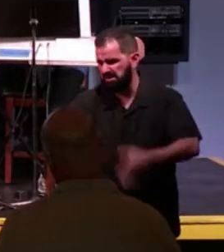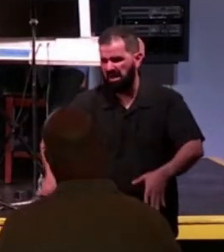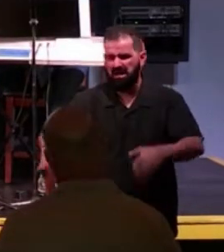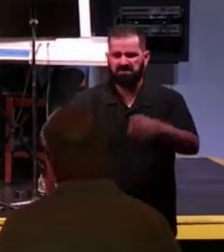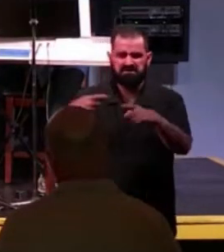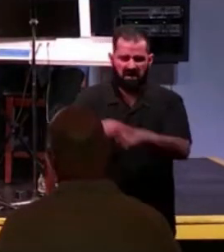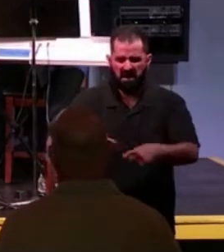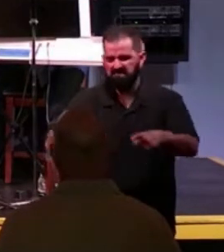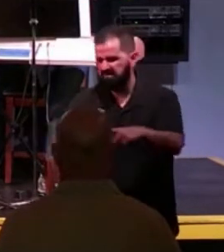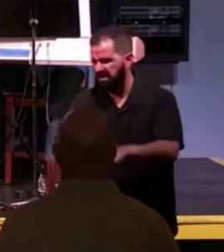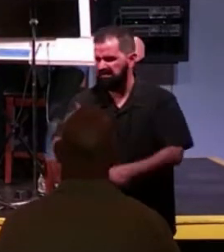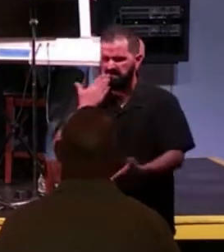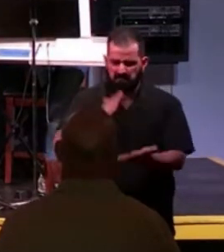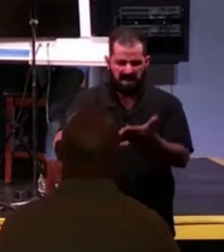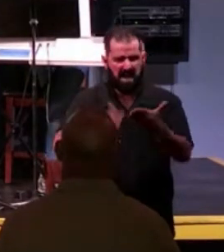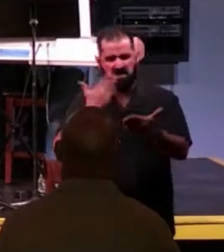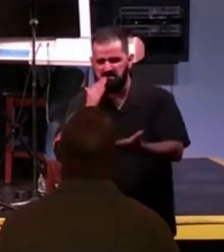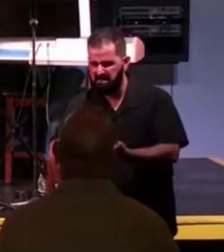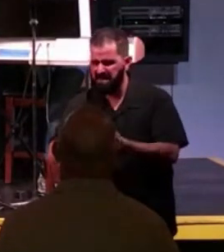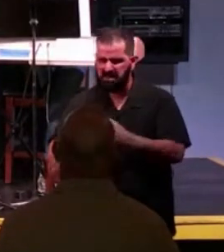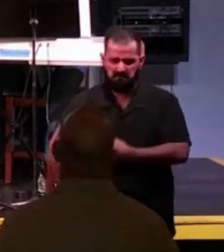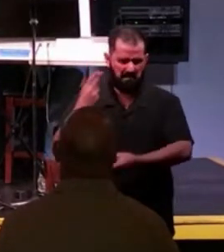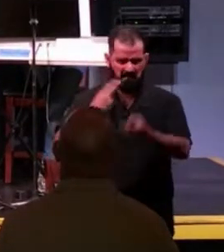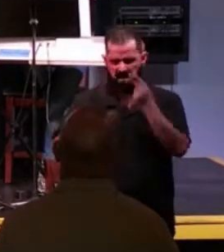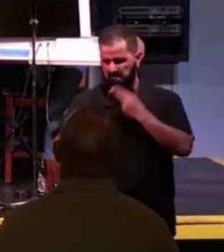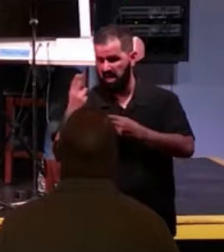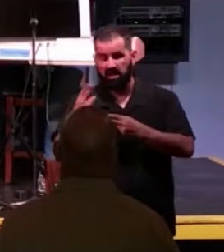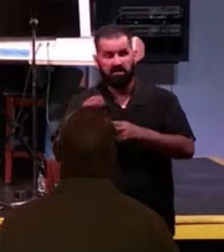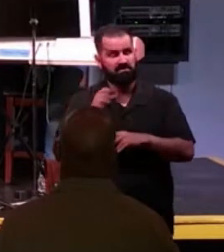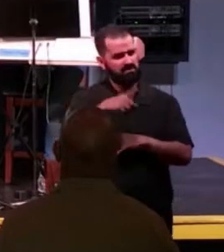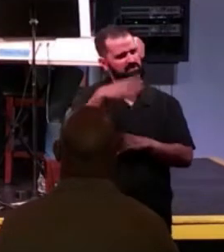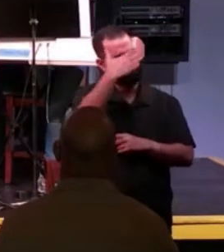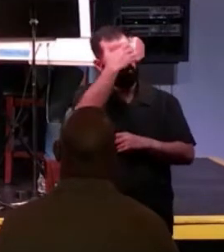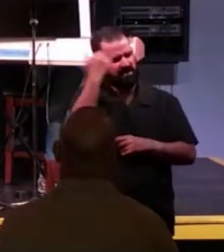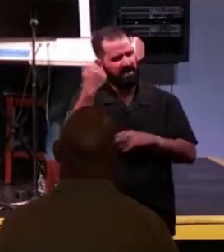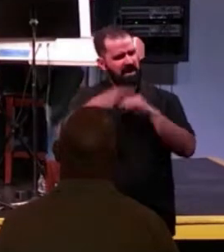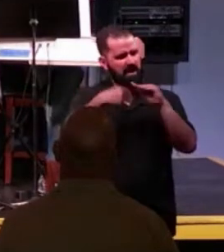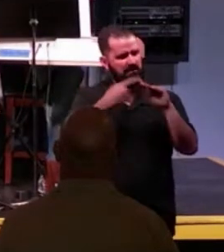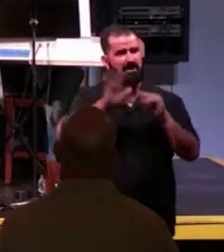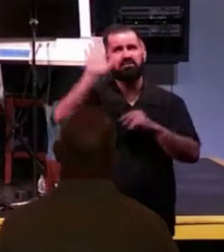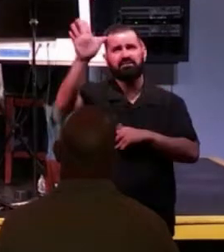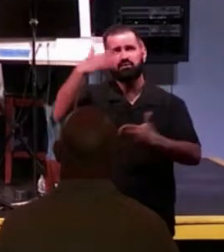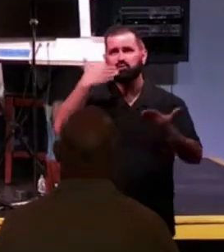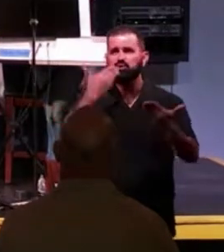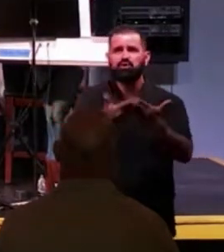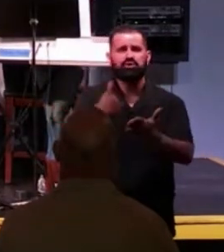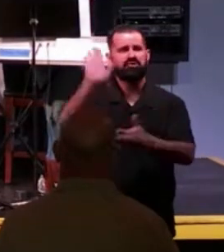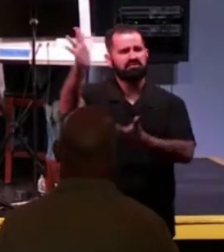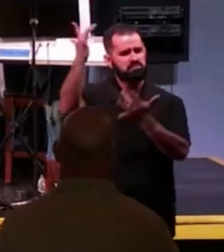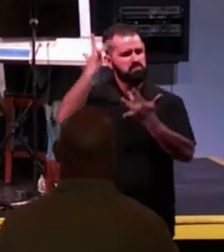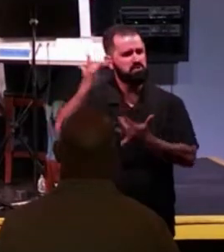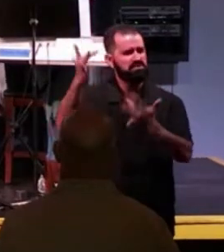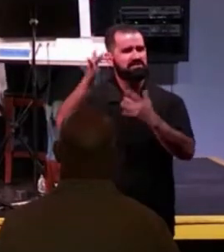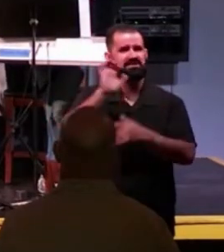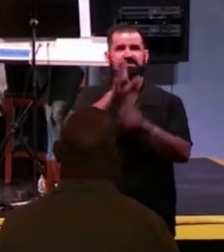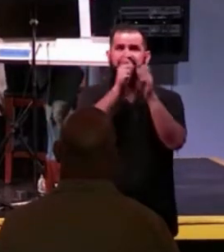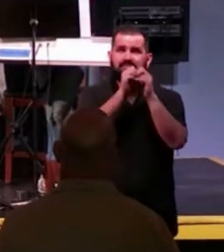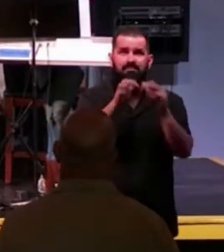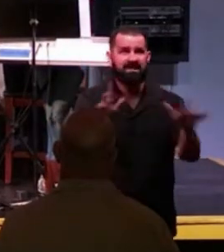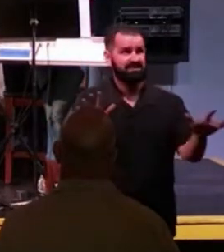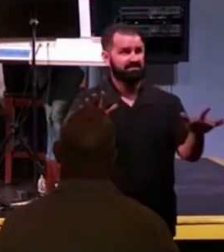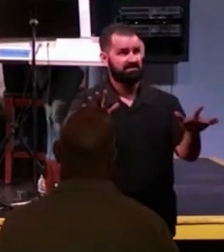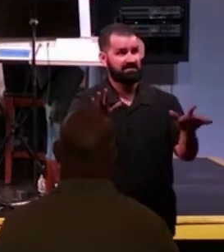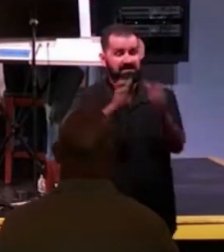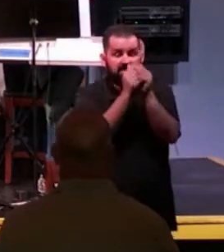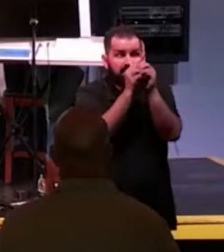everything negative and bad that you have begun to forget the goodness of God's grace and mercy, and the harvest is upon you and you